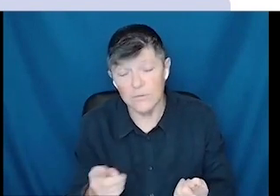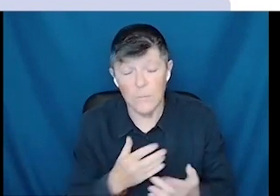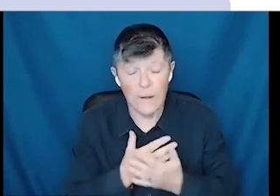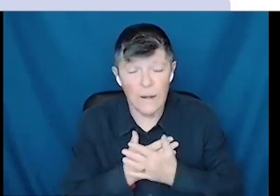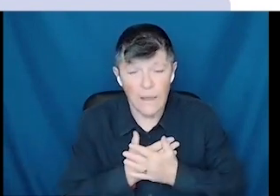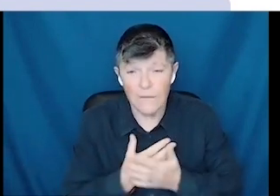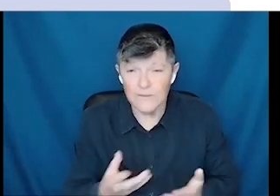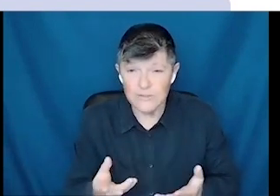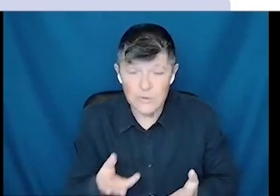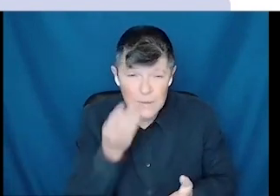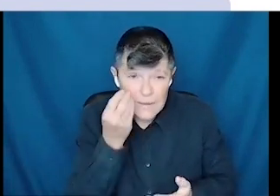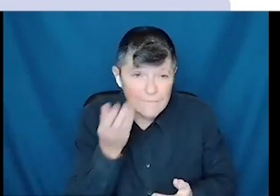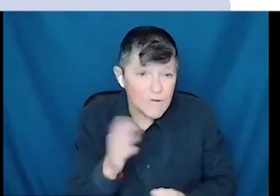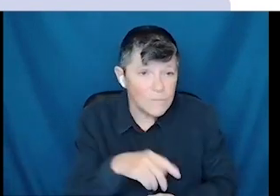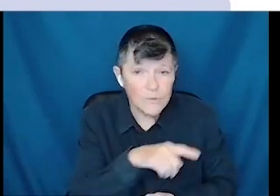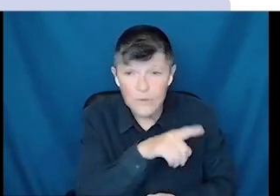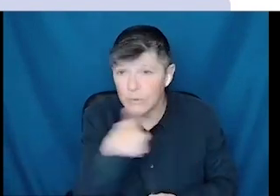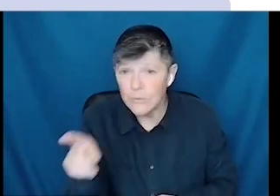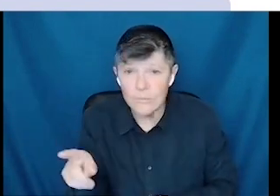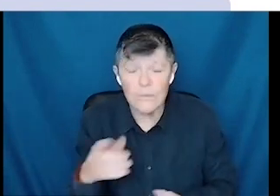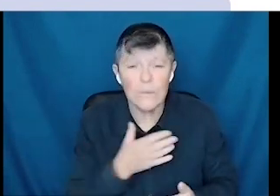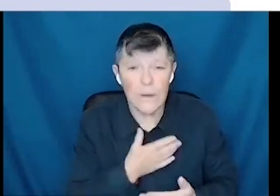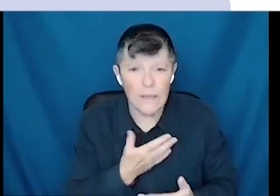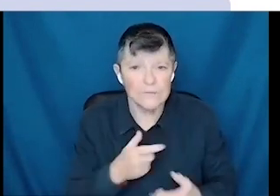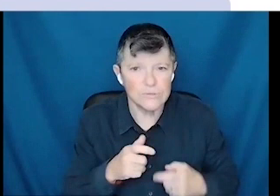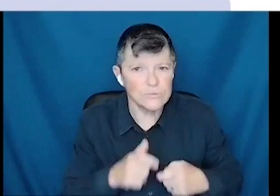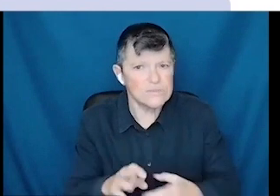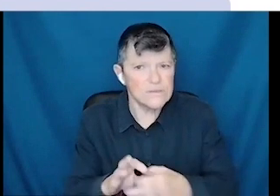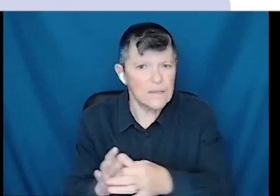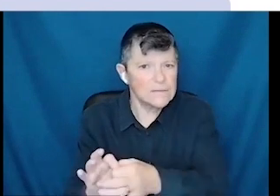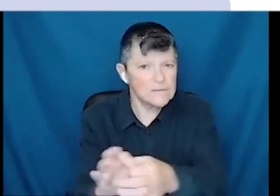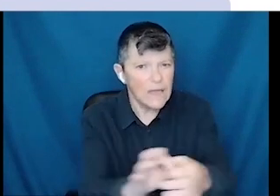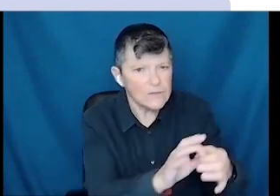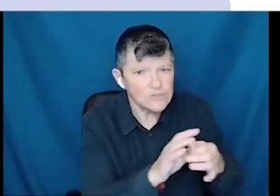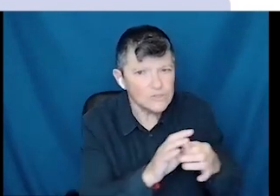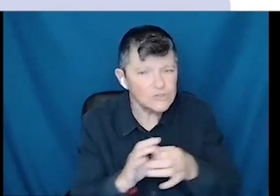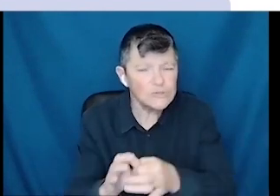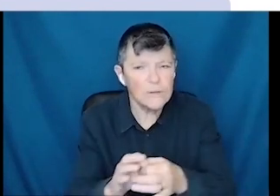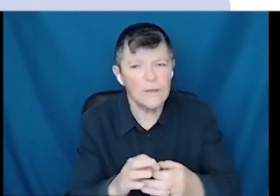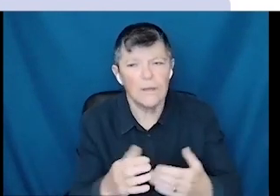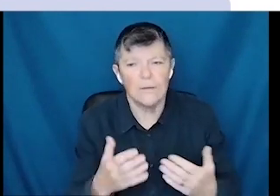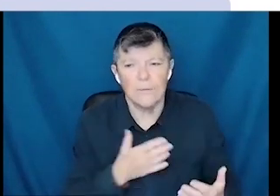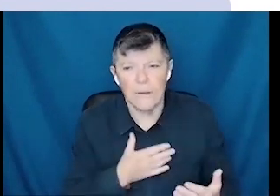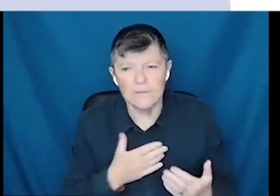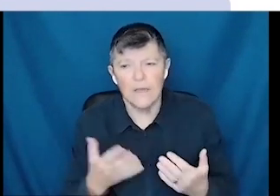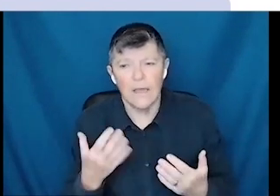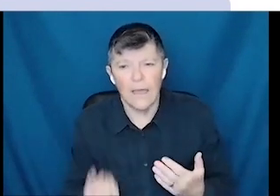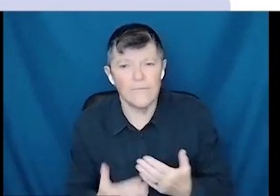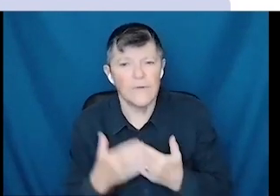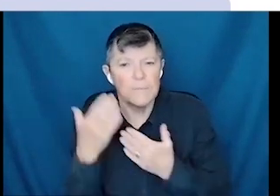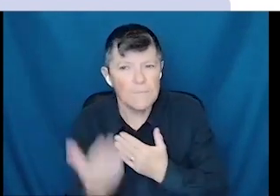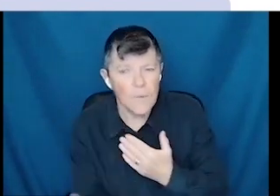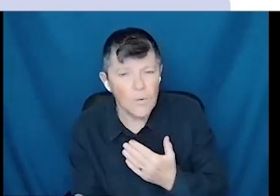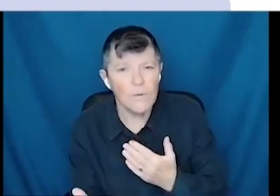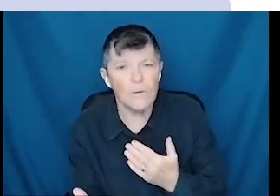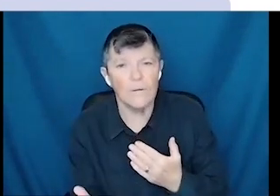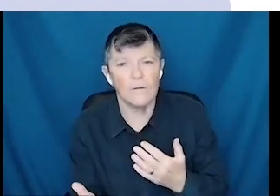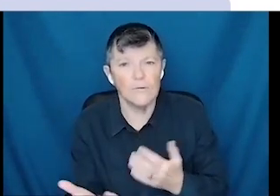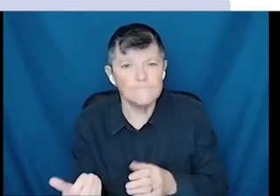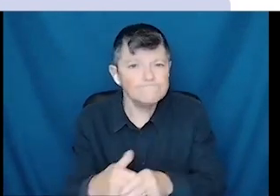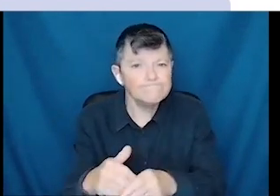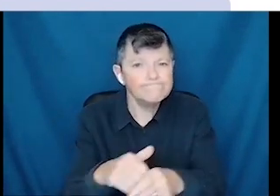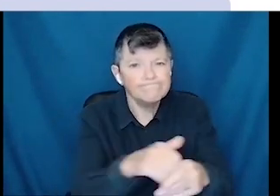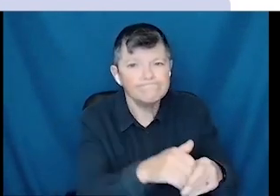in touch with you, that we would love to have more company in terms of building that tool with and for